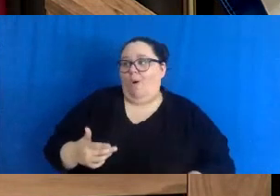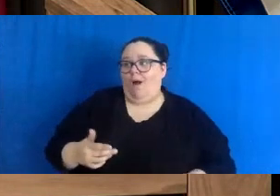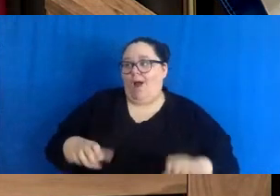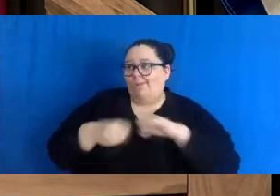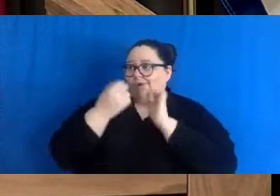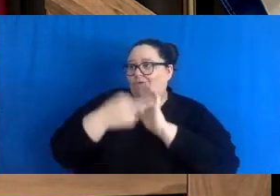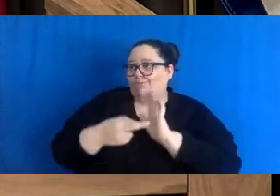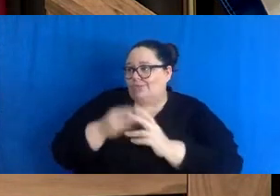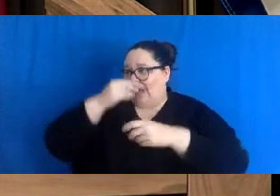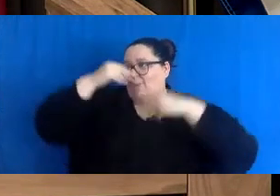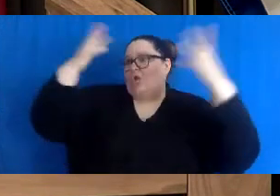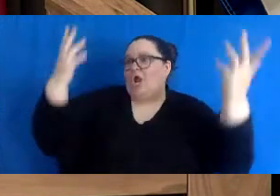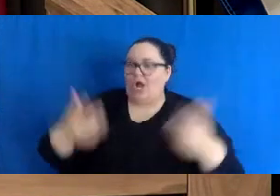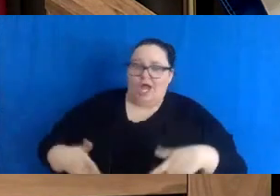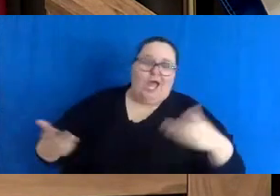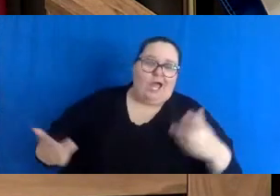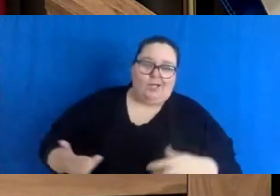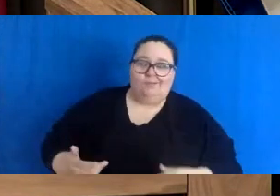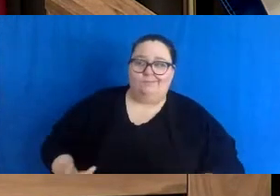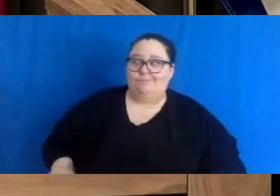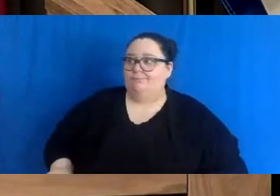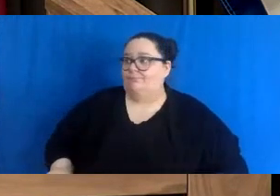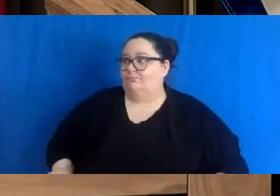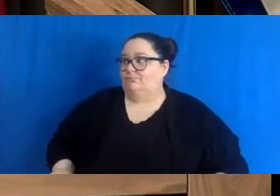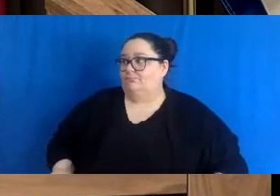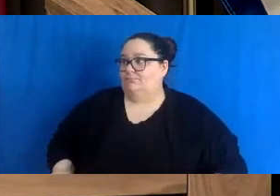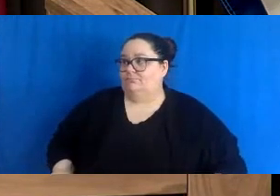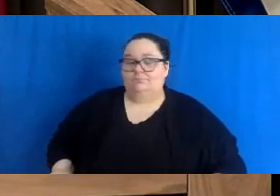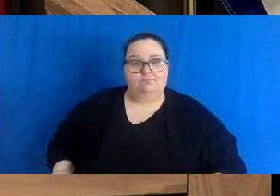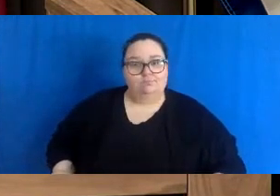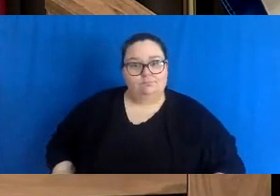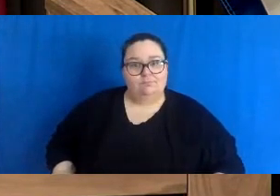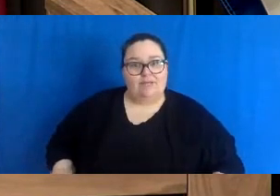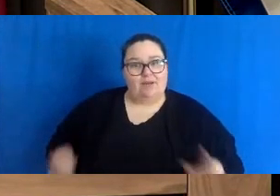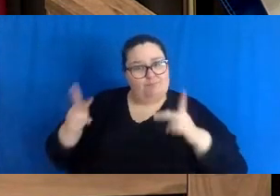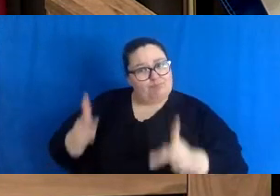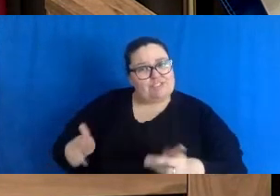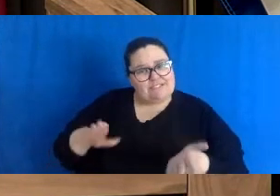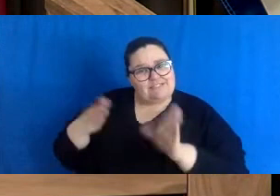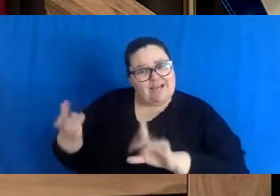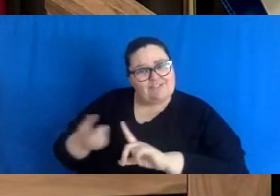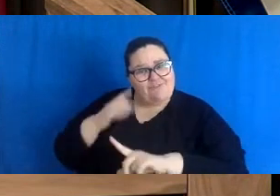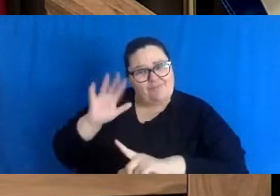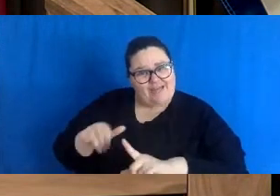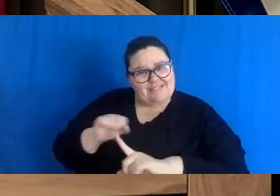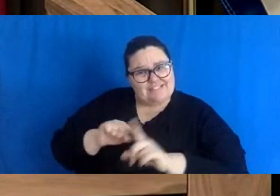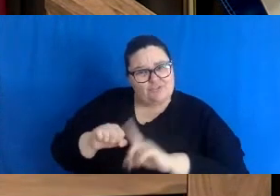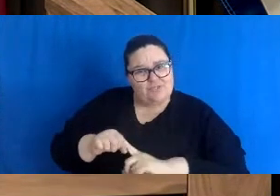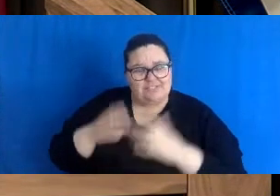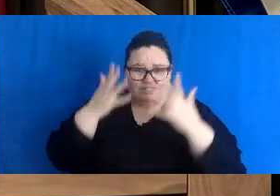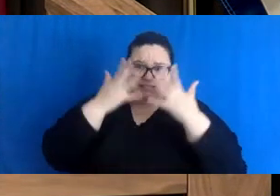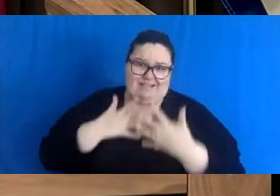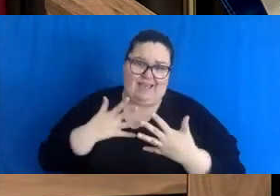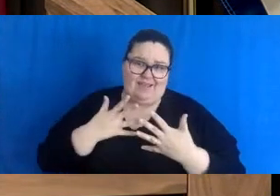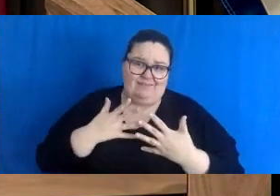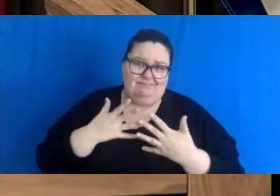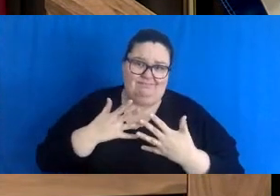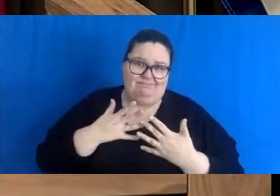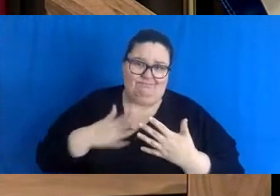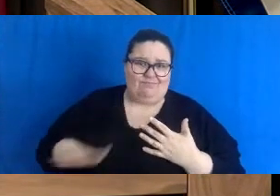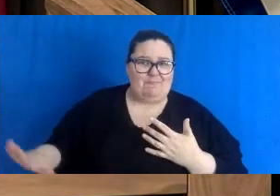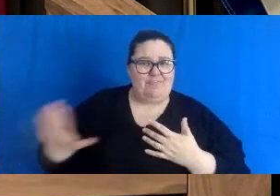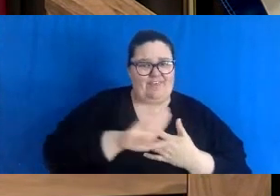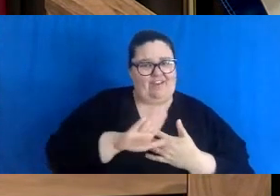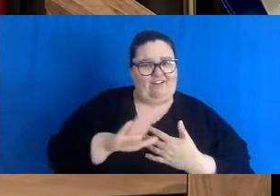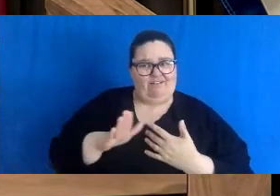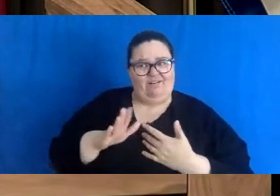an outbreak and maybe someone else in hospital that dies, that's a sad state, a commentary on society. So